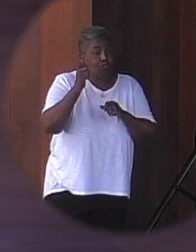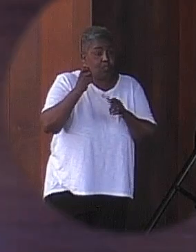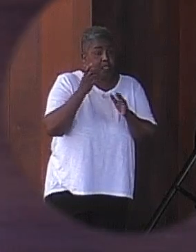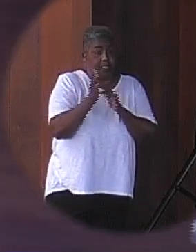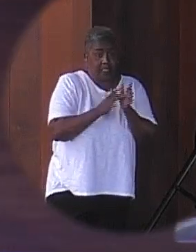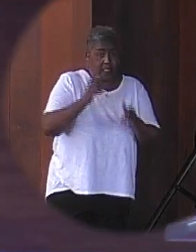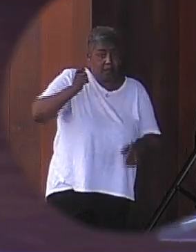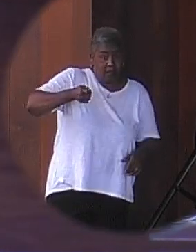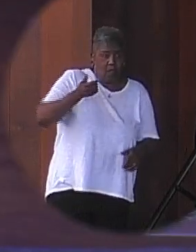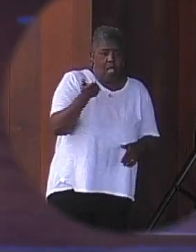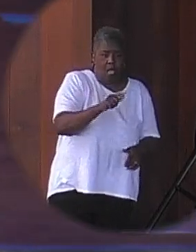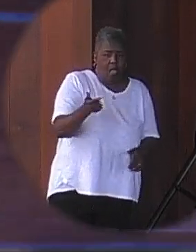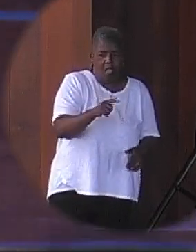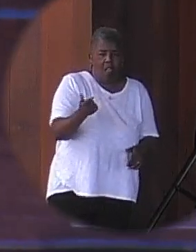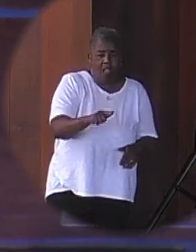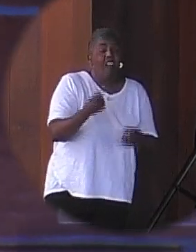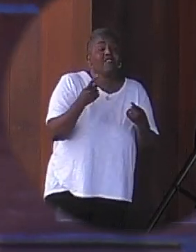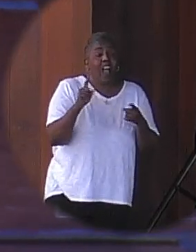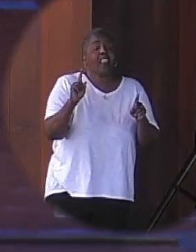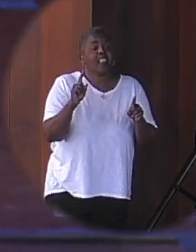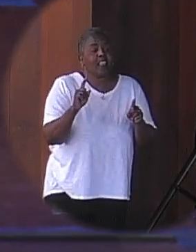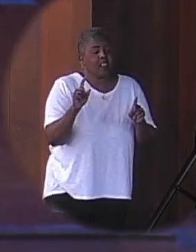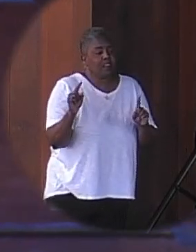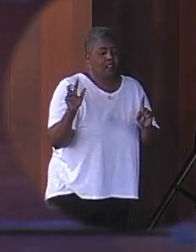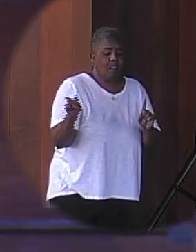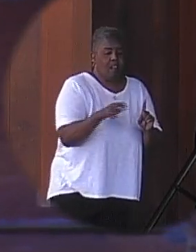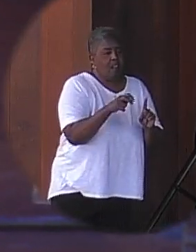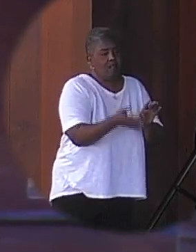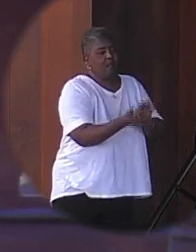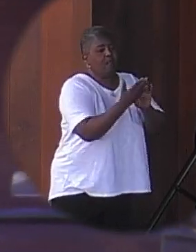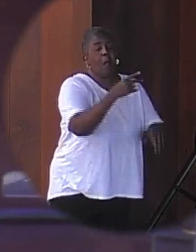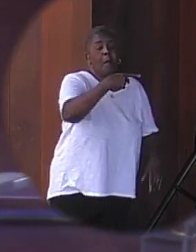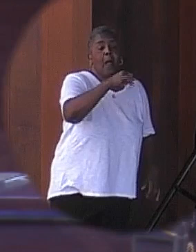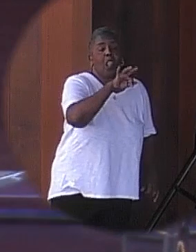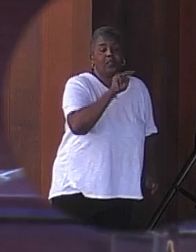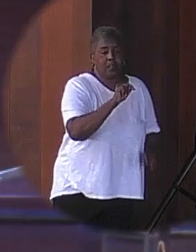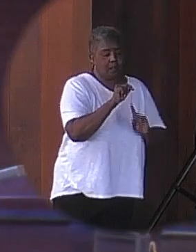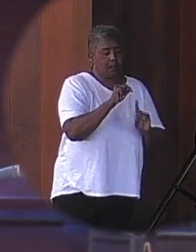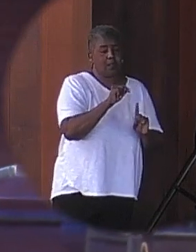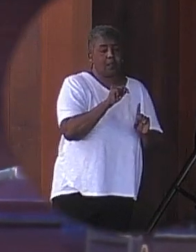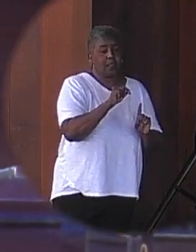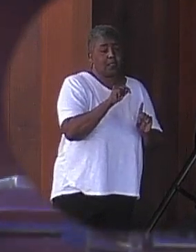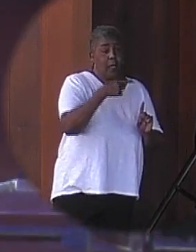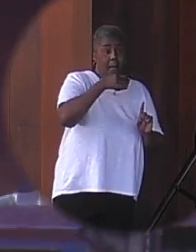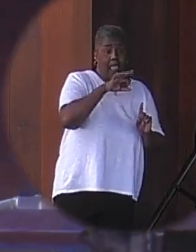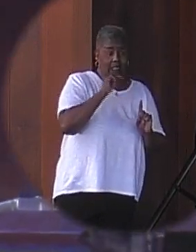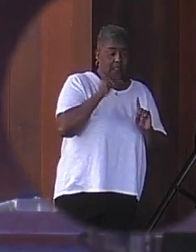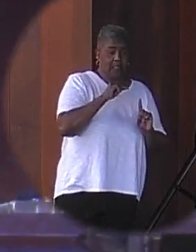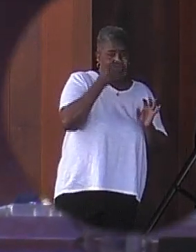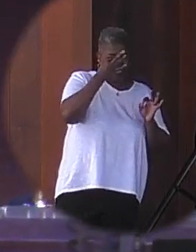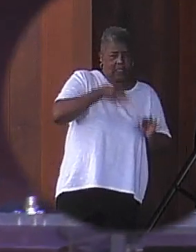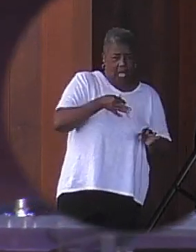he goes back and forth, and finally he winds up with Pilate. And the Bible says that Pilate decides